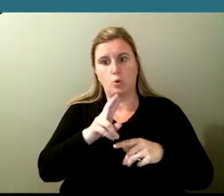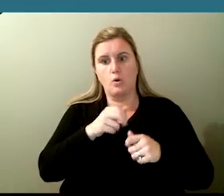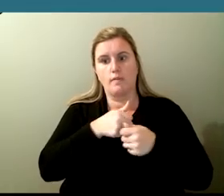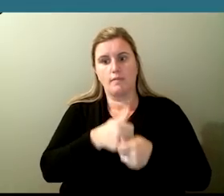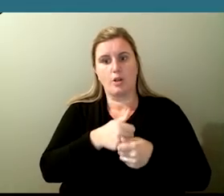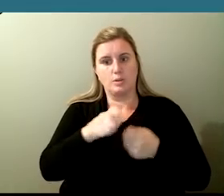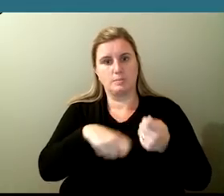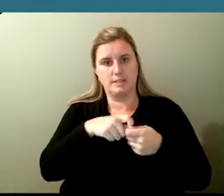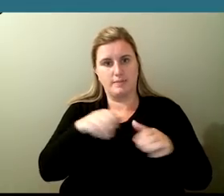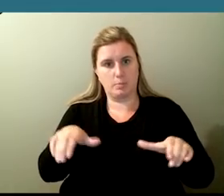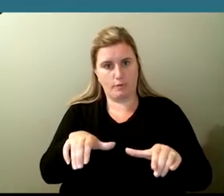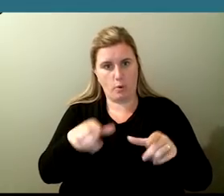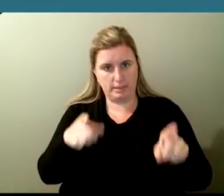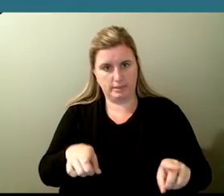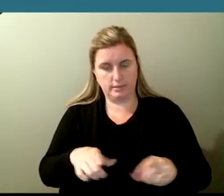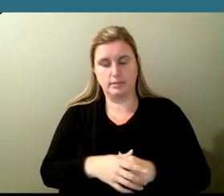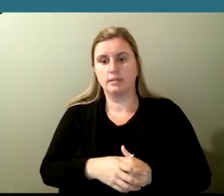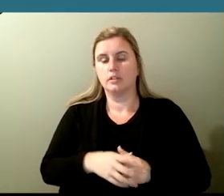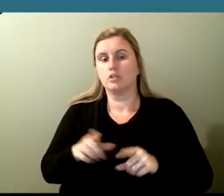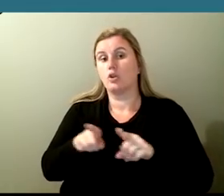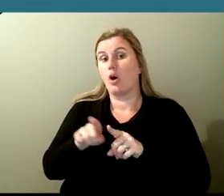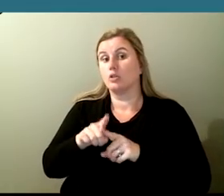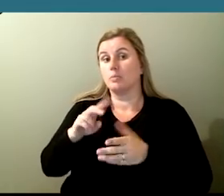a specific performance. It has also been